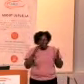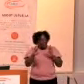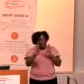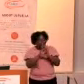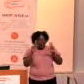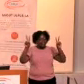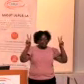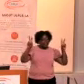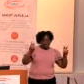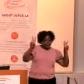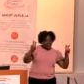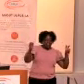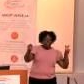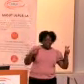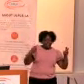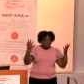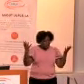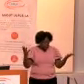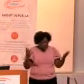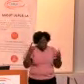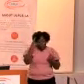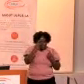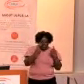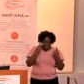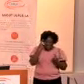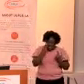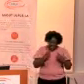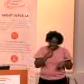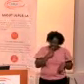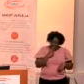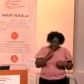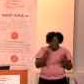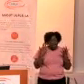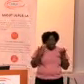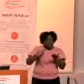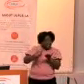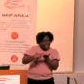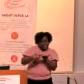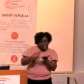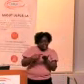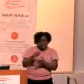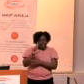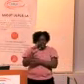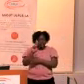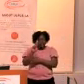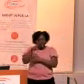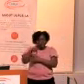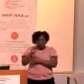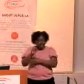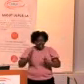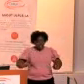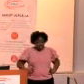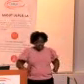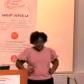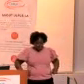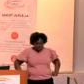topic. And when I was thinking about things, I wanted to talk about lupus nephritis because it's one